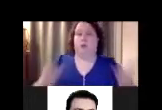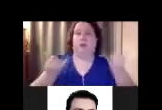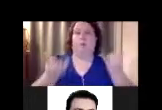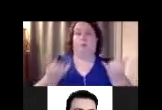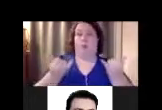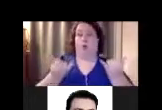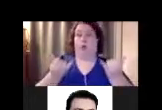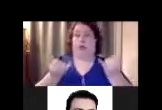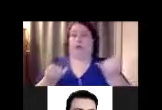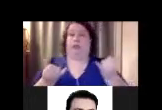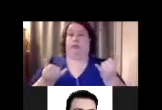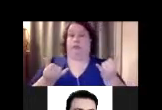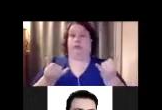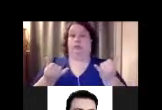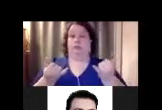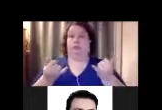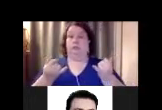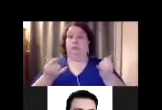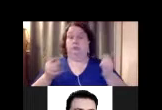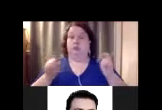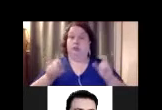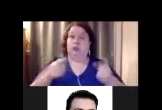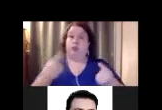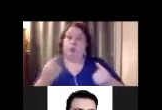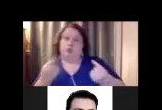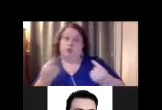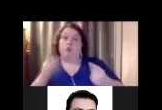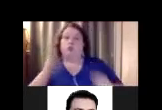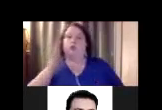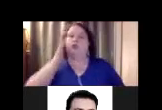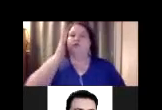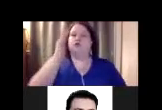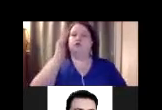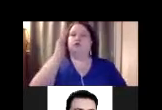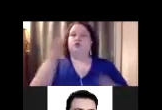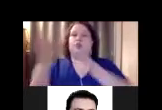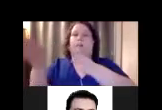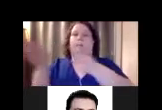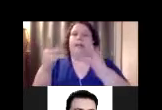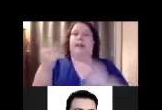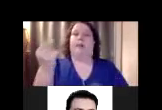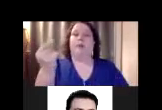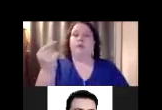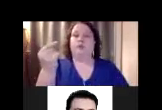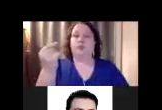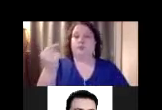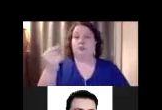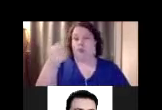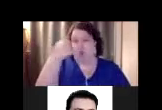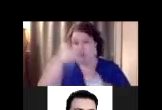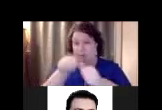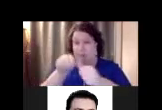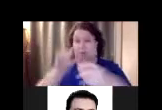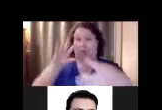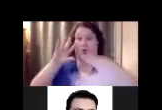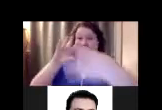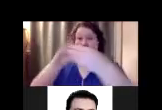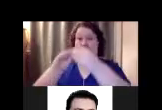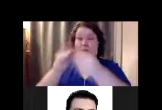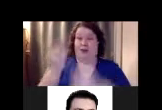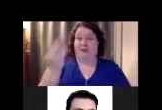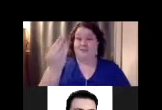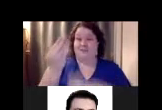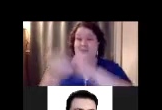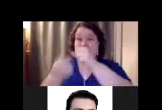priorities, as we think about a facilities master plan that goes across a 10 or 15-year period. As we start off, what we have heard from